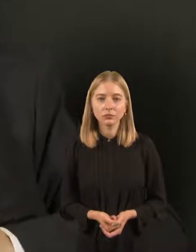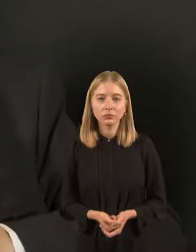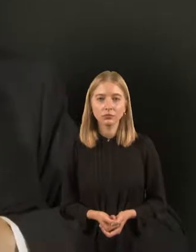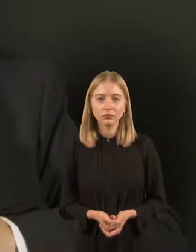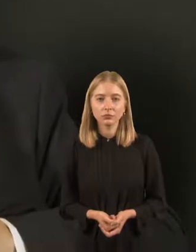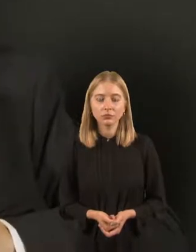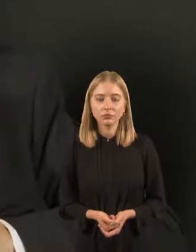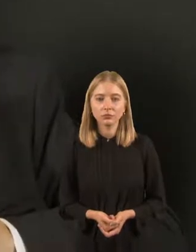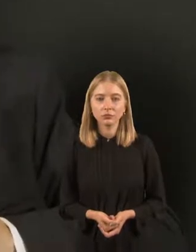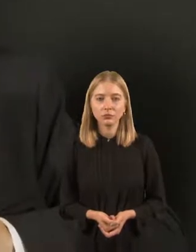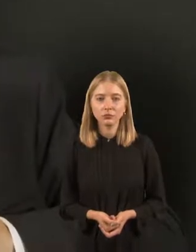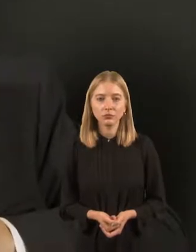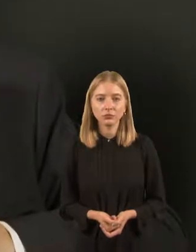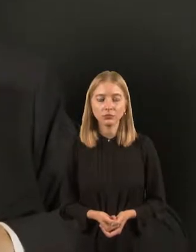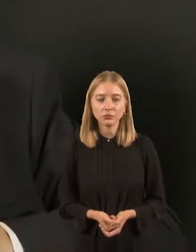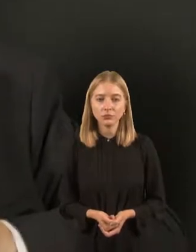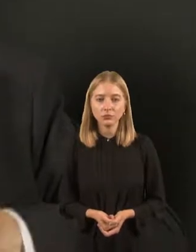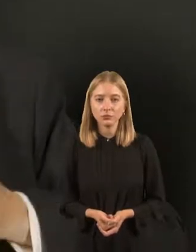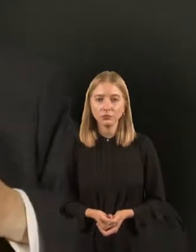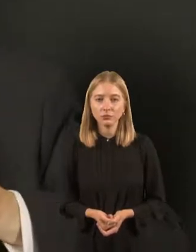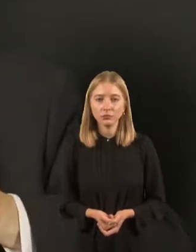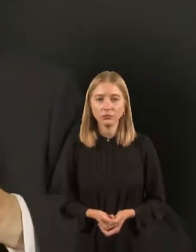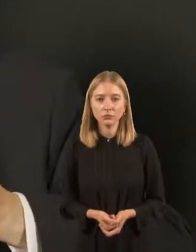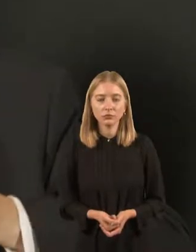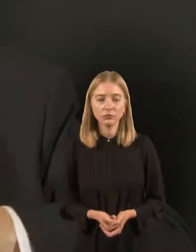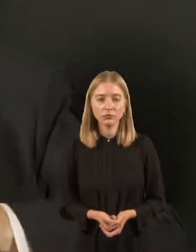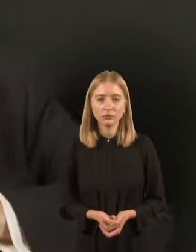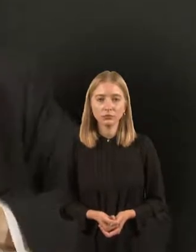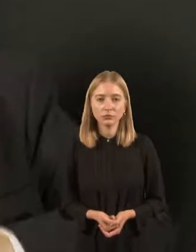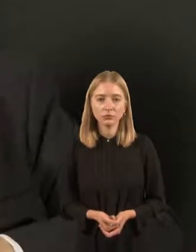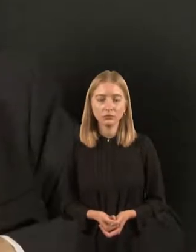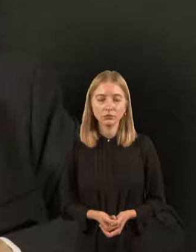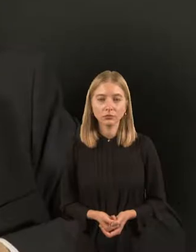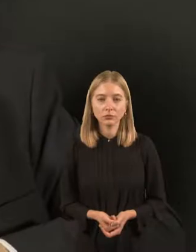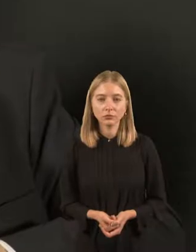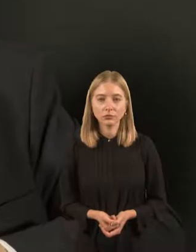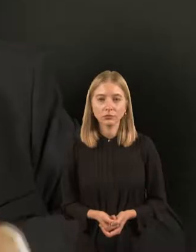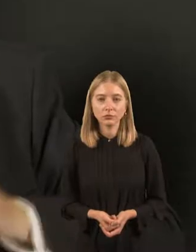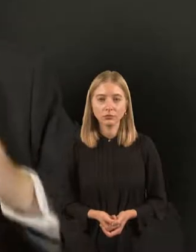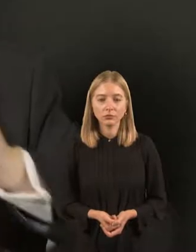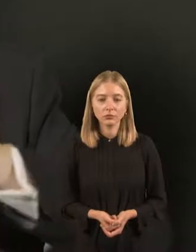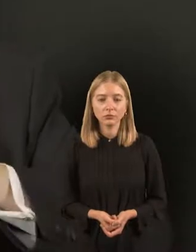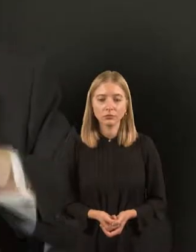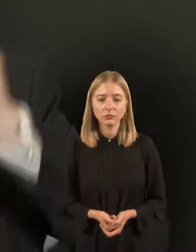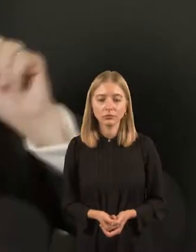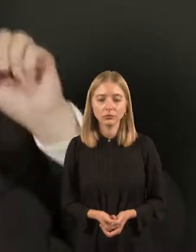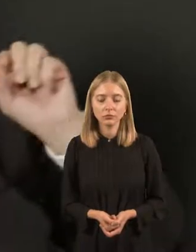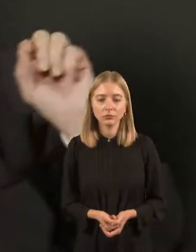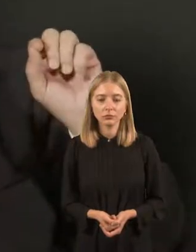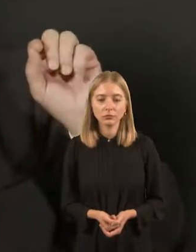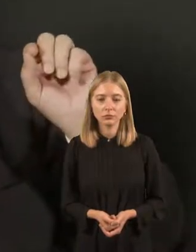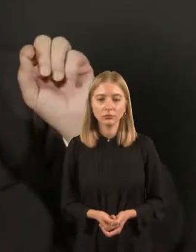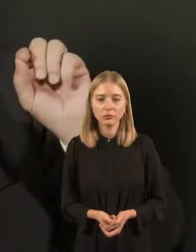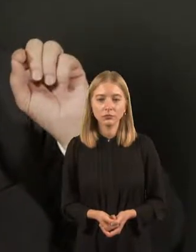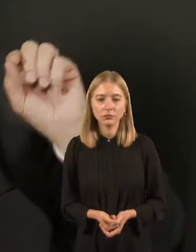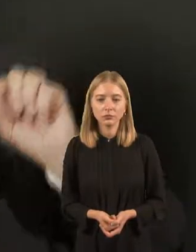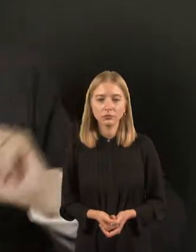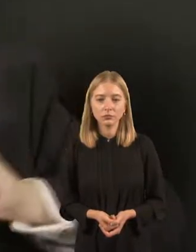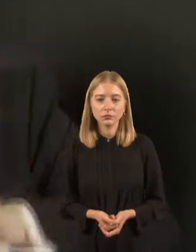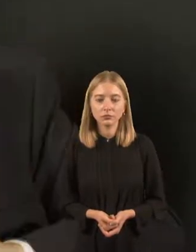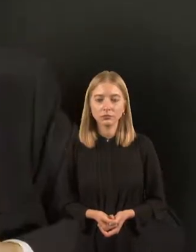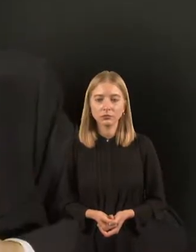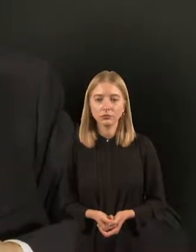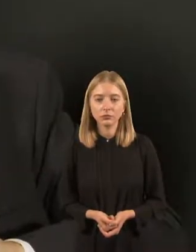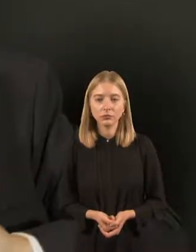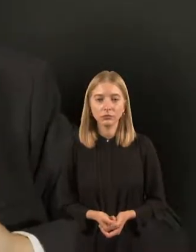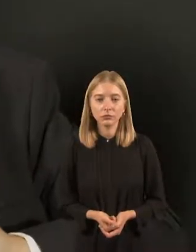Oh, okay, thank you. Sorry for that. I don't know if you hear me, but let me just repeat that you are front runner. No,